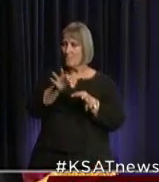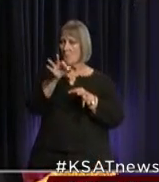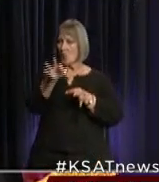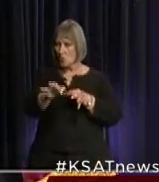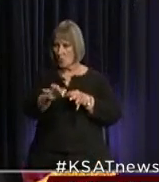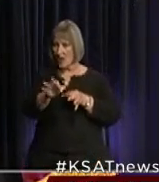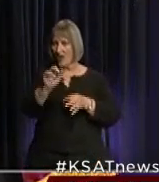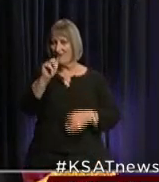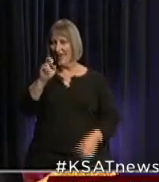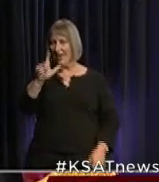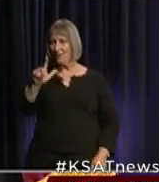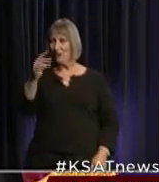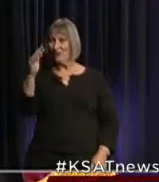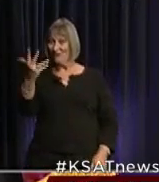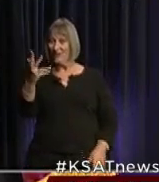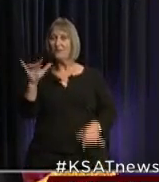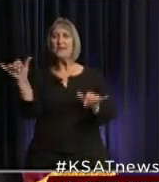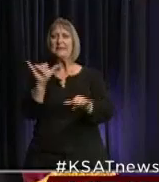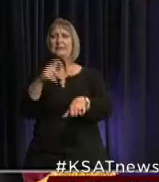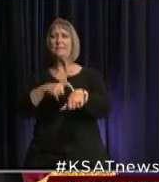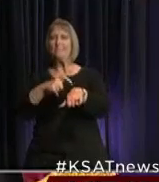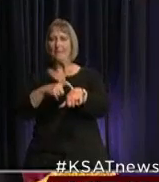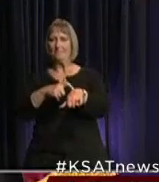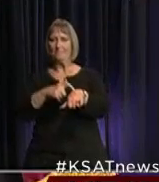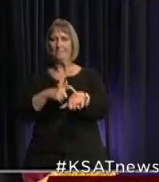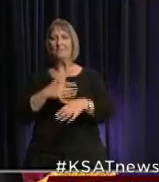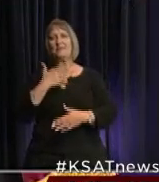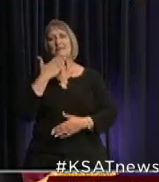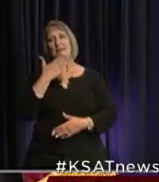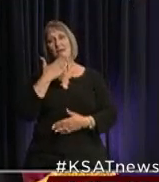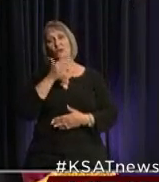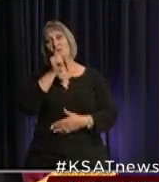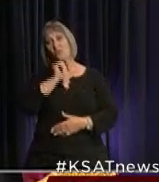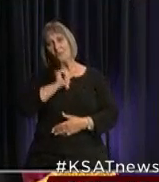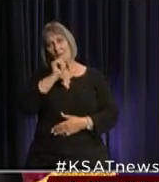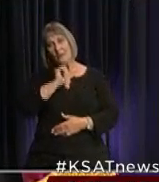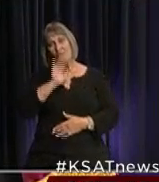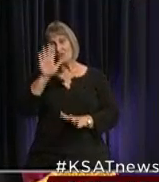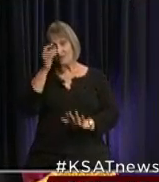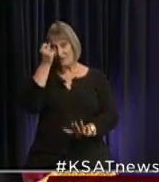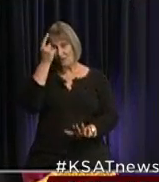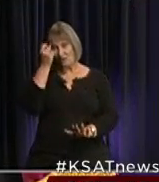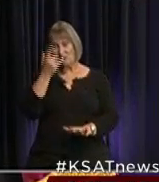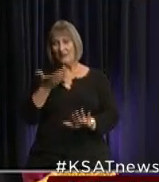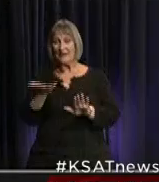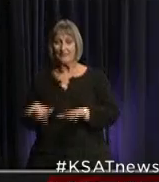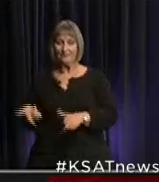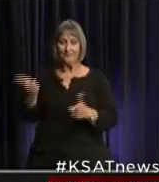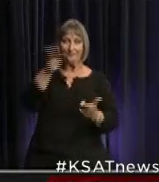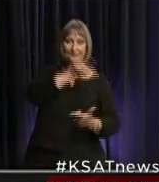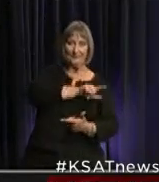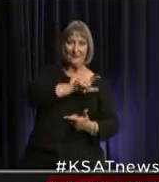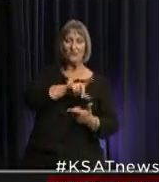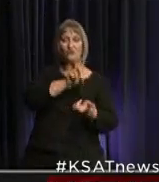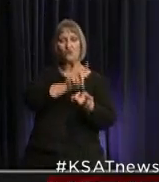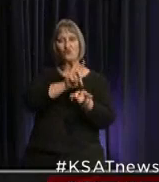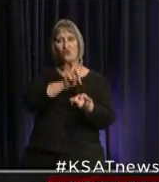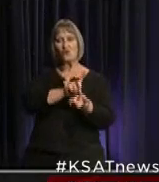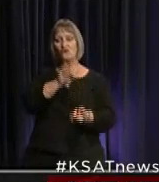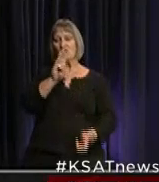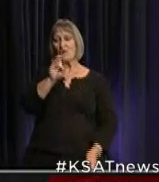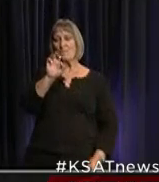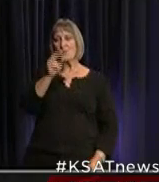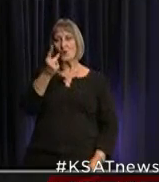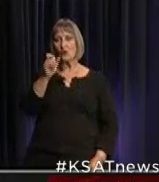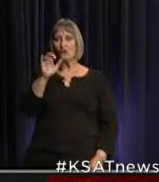April 5th at the same time. We appreciate your patience and thank you for understanding. Let me turn it now to Dr. Bergren for a county